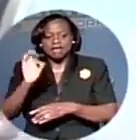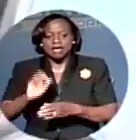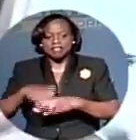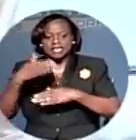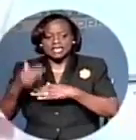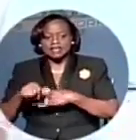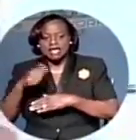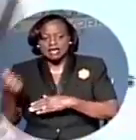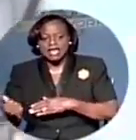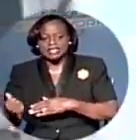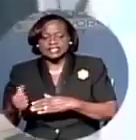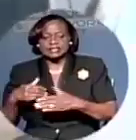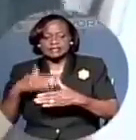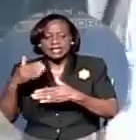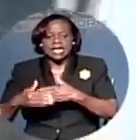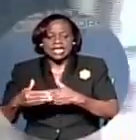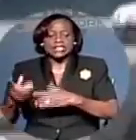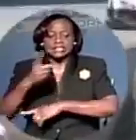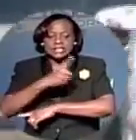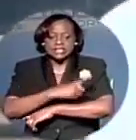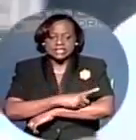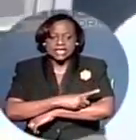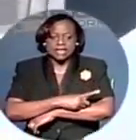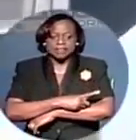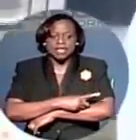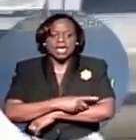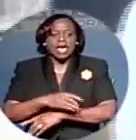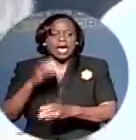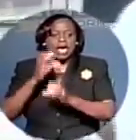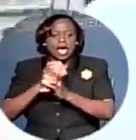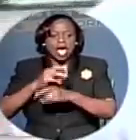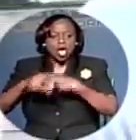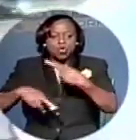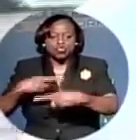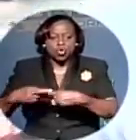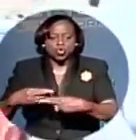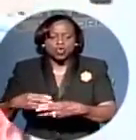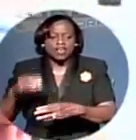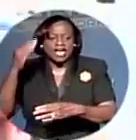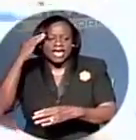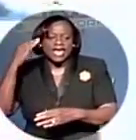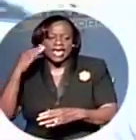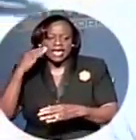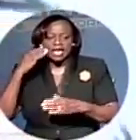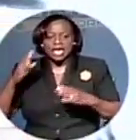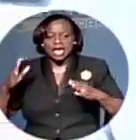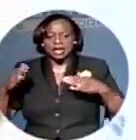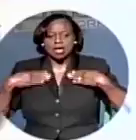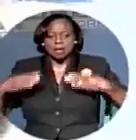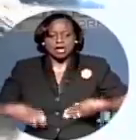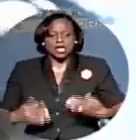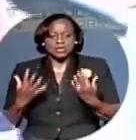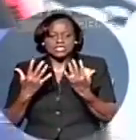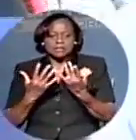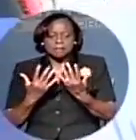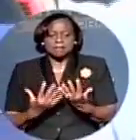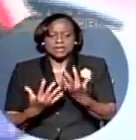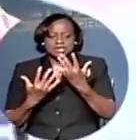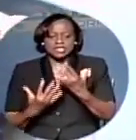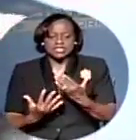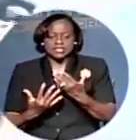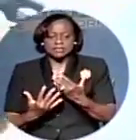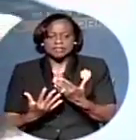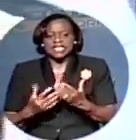also suggest she had been bludgeoned, a car rolled over her head, and her body burnt. And while the Privy Council says the court must take